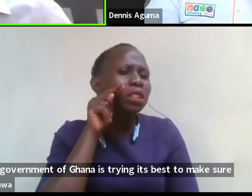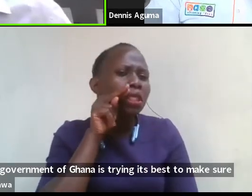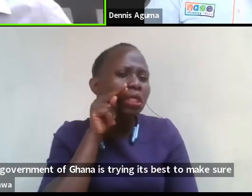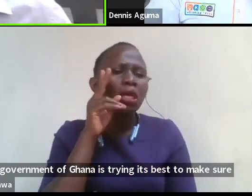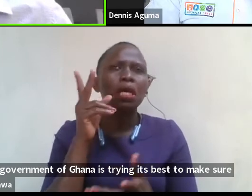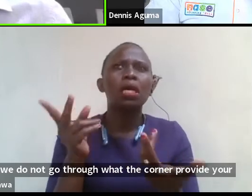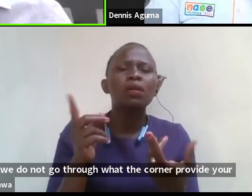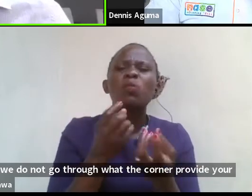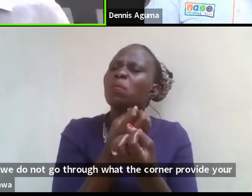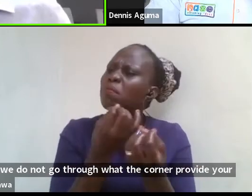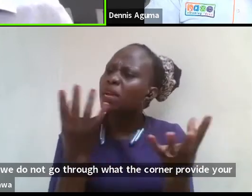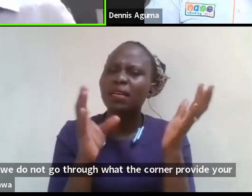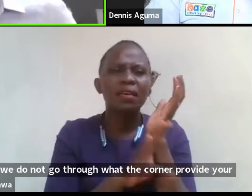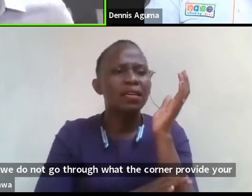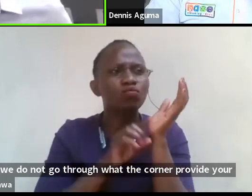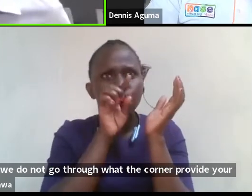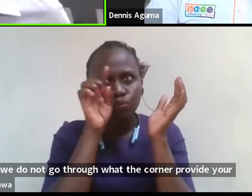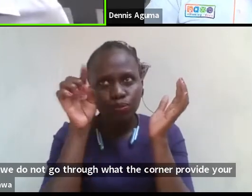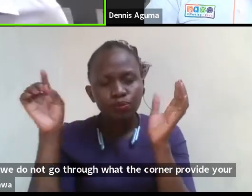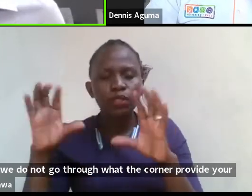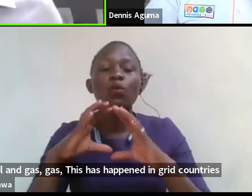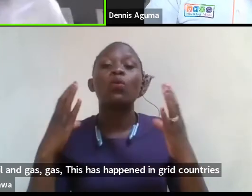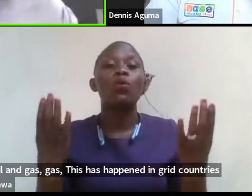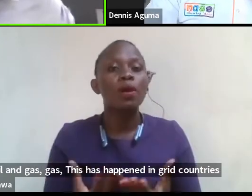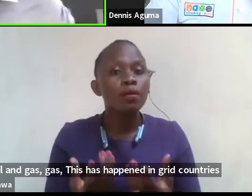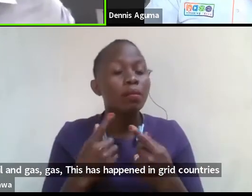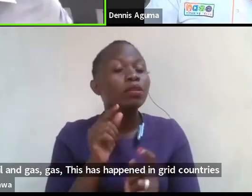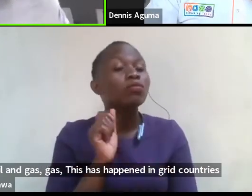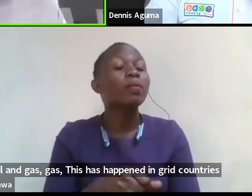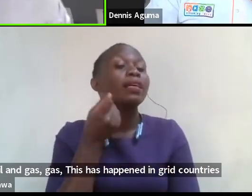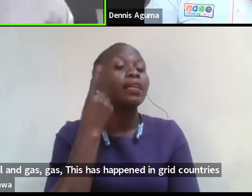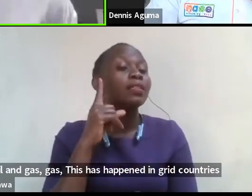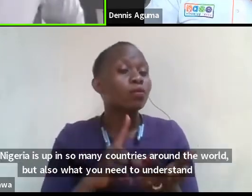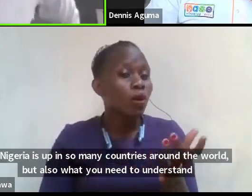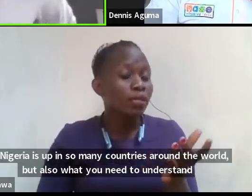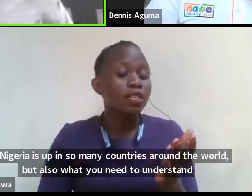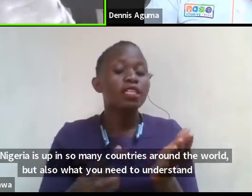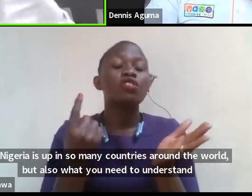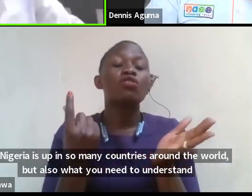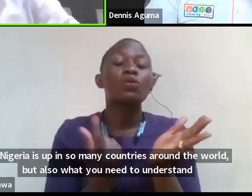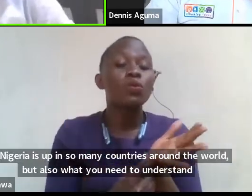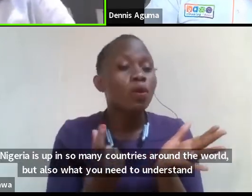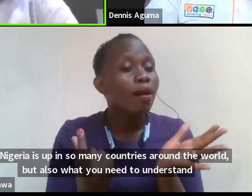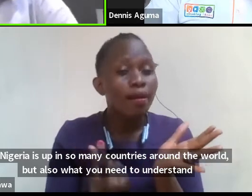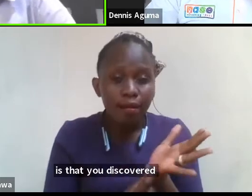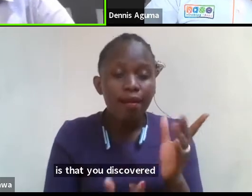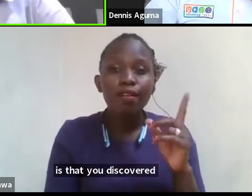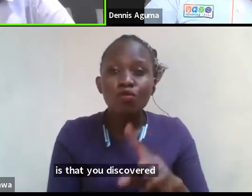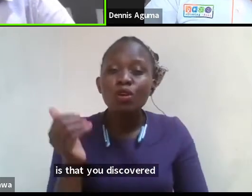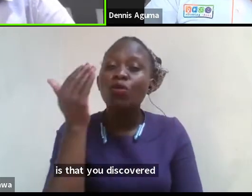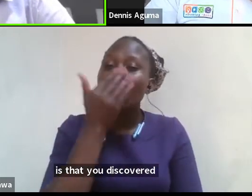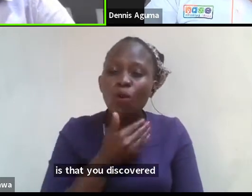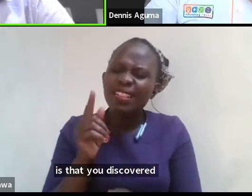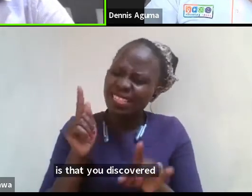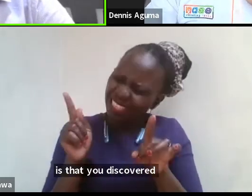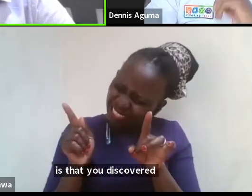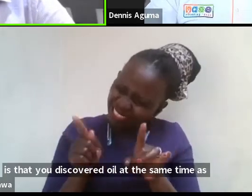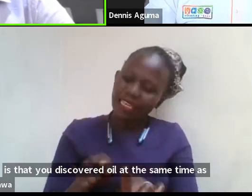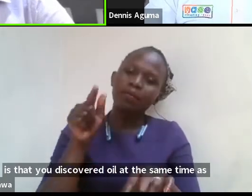many countries around the world. But also what you need to understand is that Uganda discovered oil at the same time